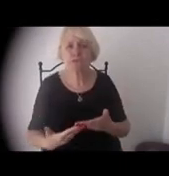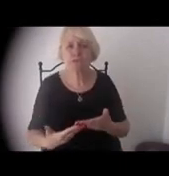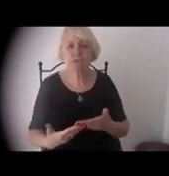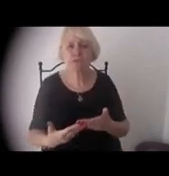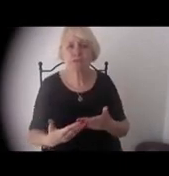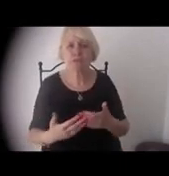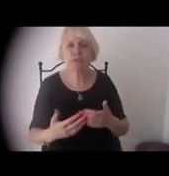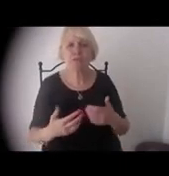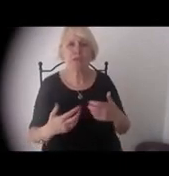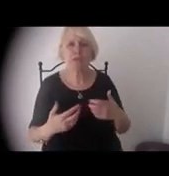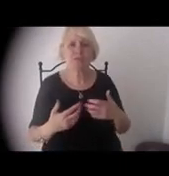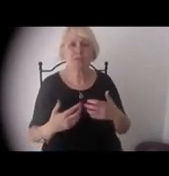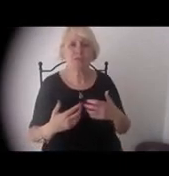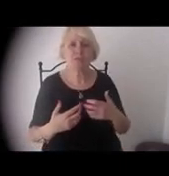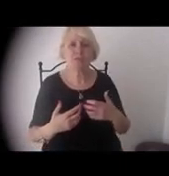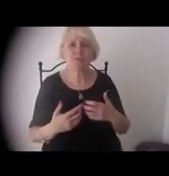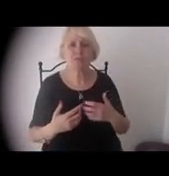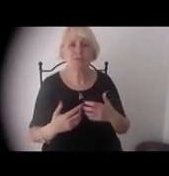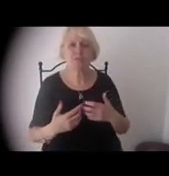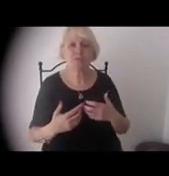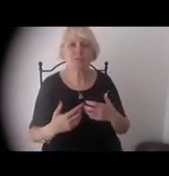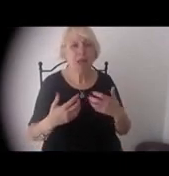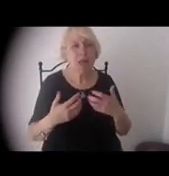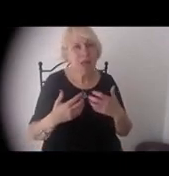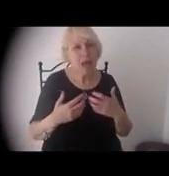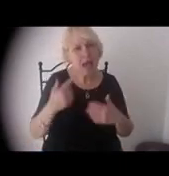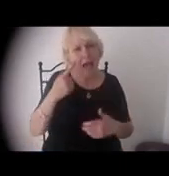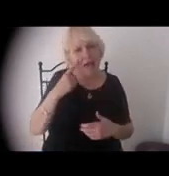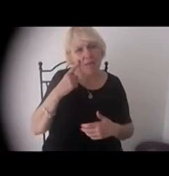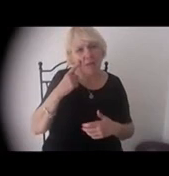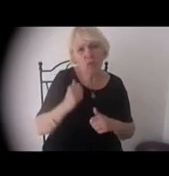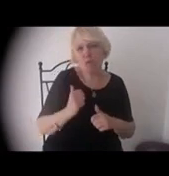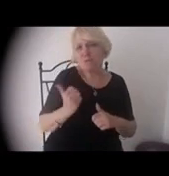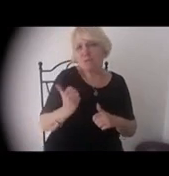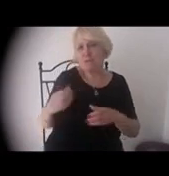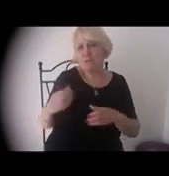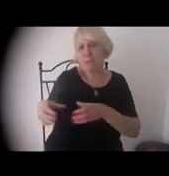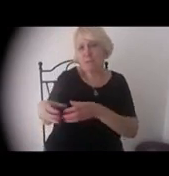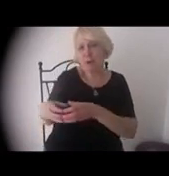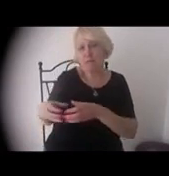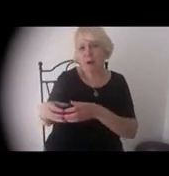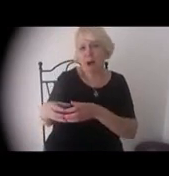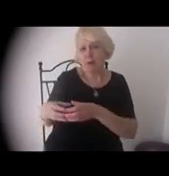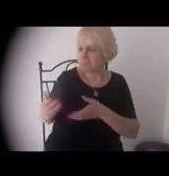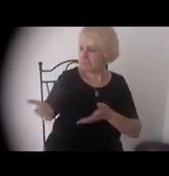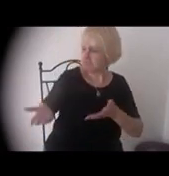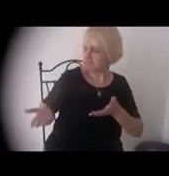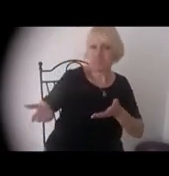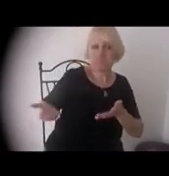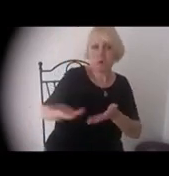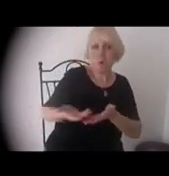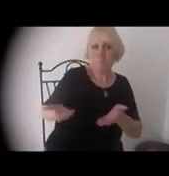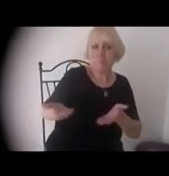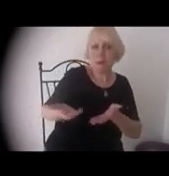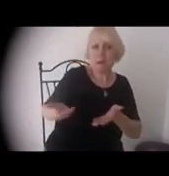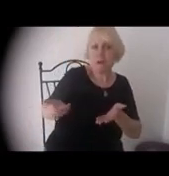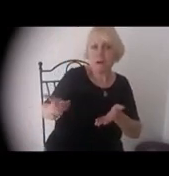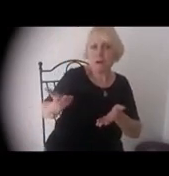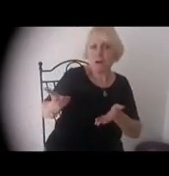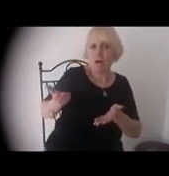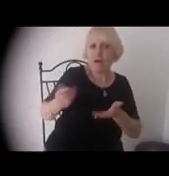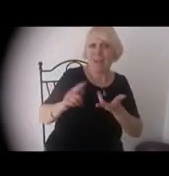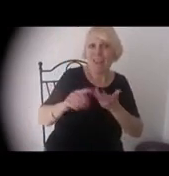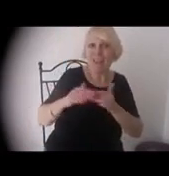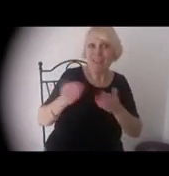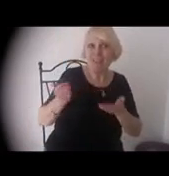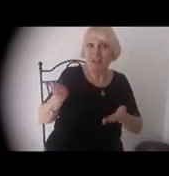standardised baseline of what exists in a neighbouring borough that we don't have in Enfield. So, I mean, I'm sure there's quite a number of examples we could give, but just to